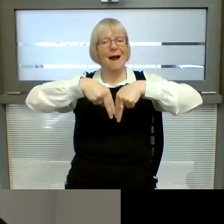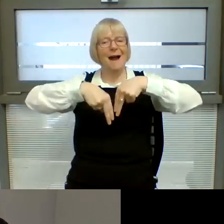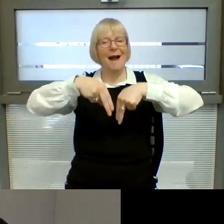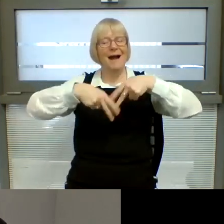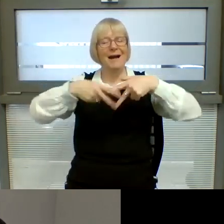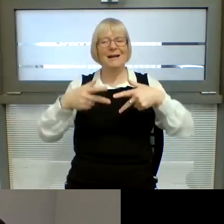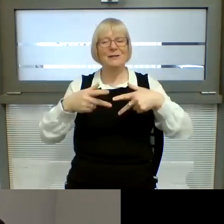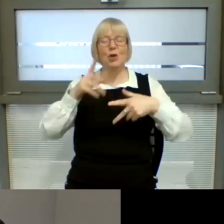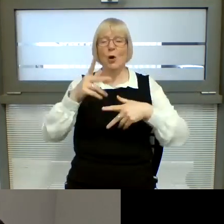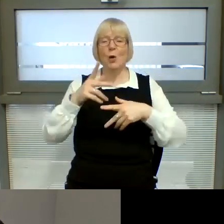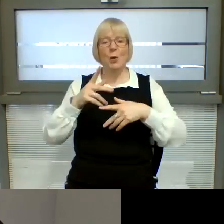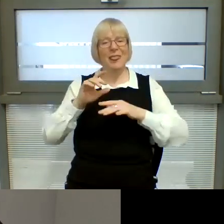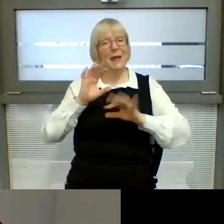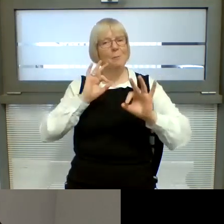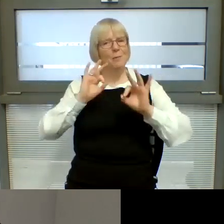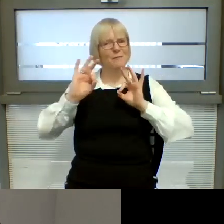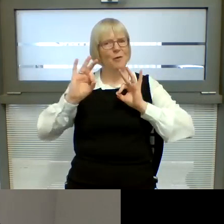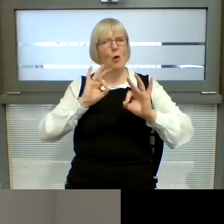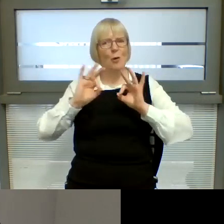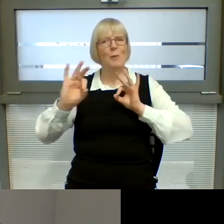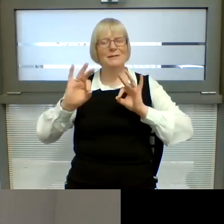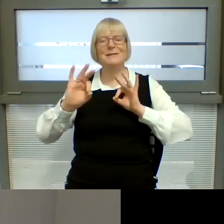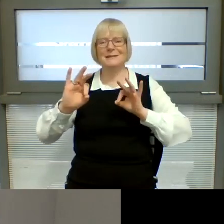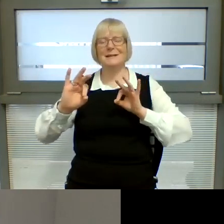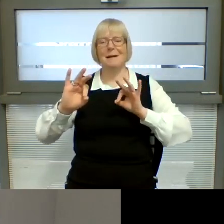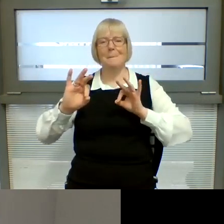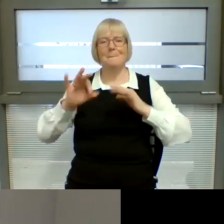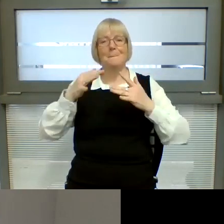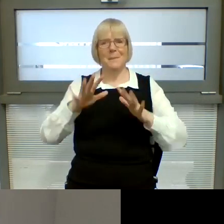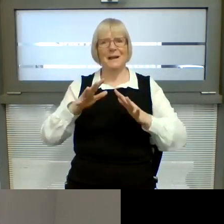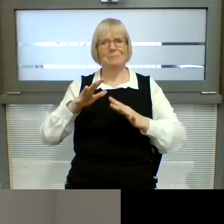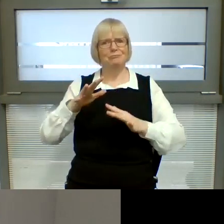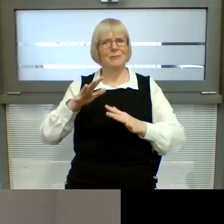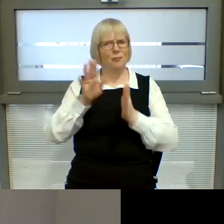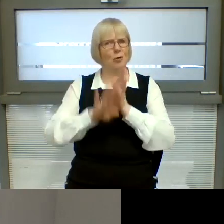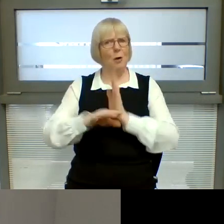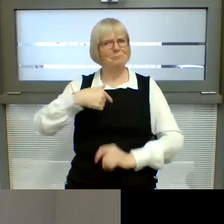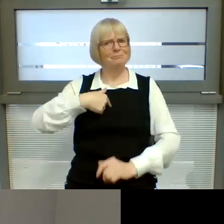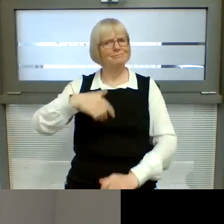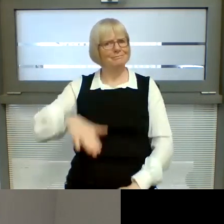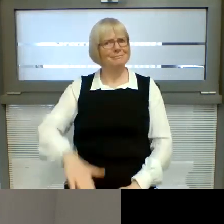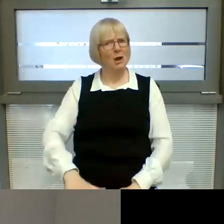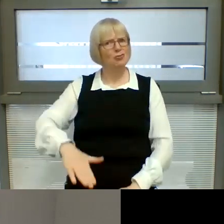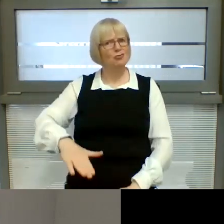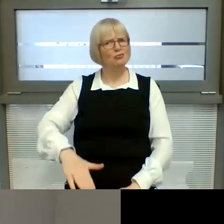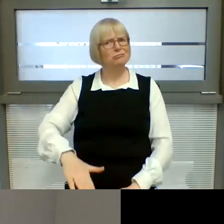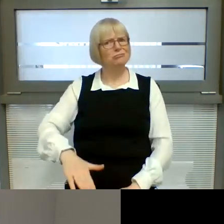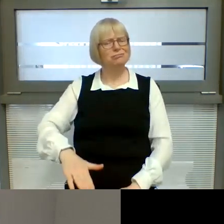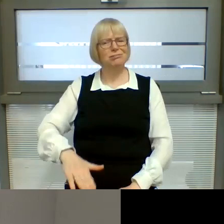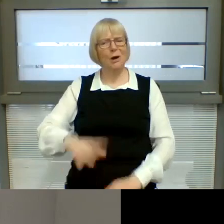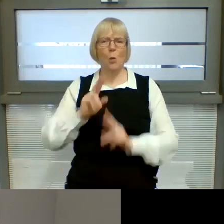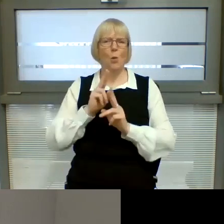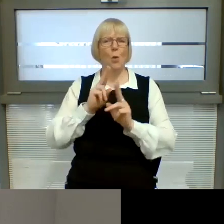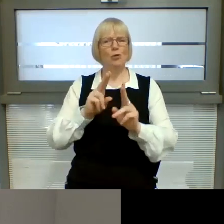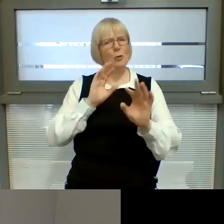the performance element has kind of, it's always been there. I've always been watching performances, watching